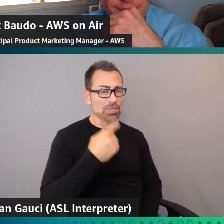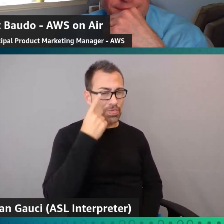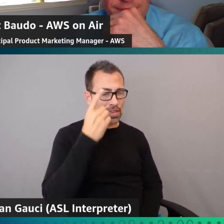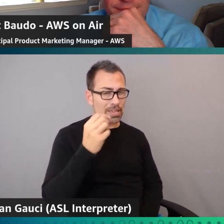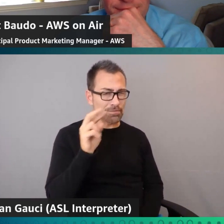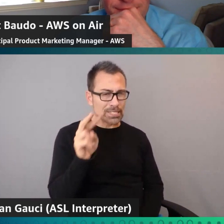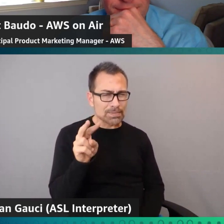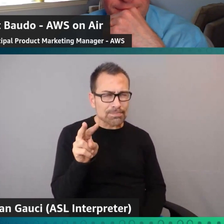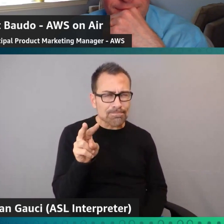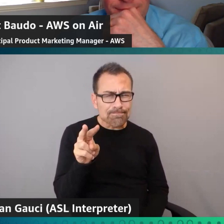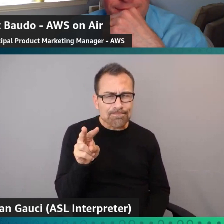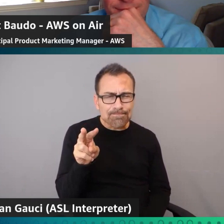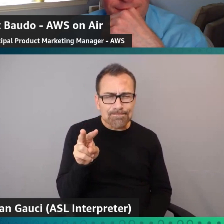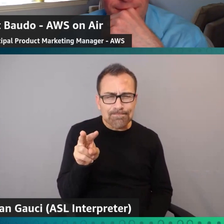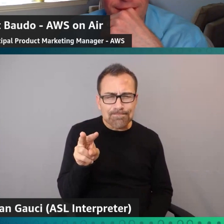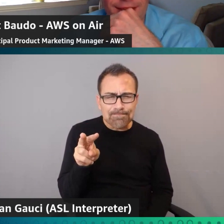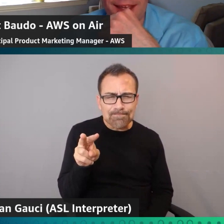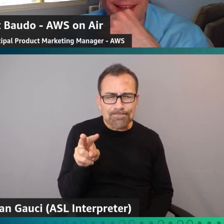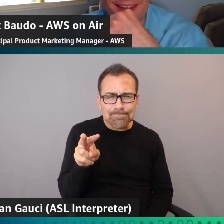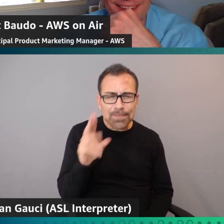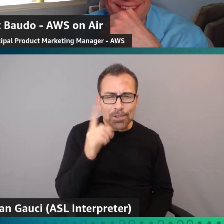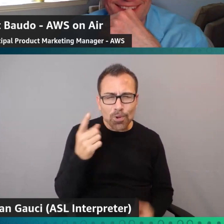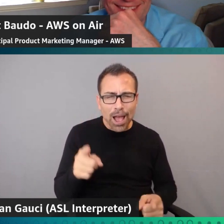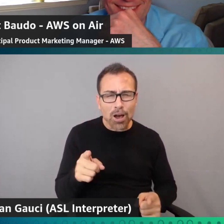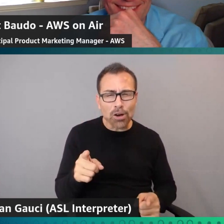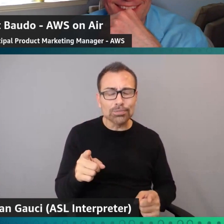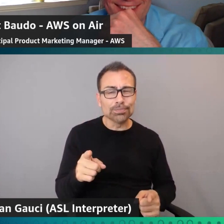off and on again, that also helps too.